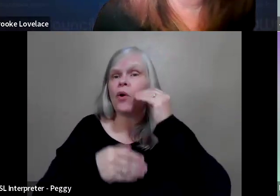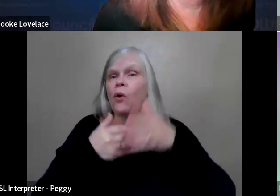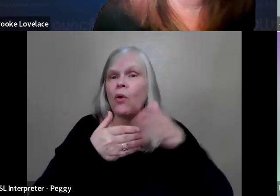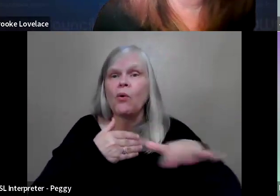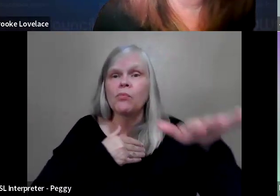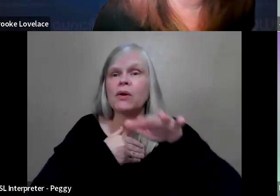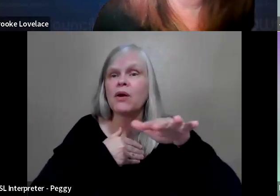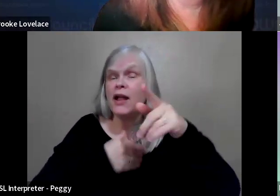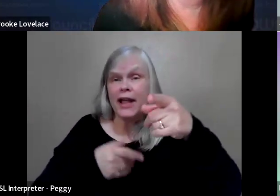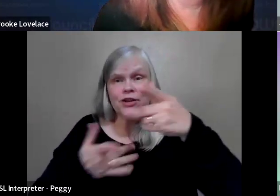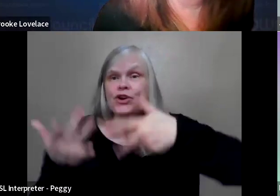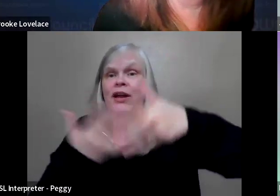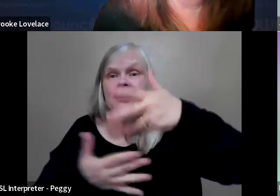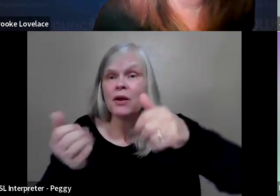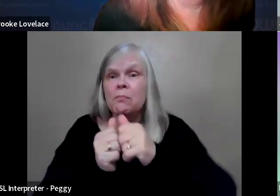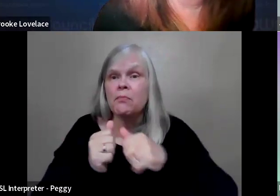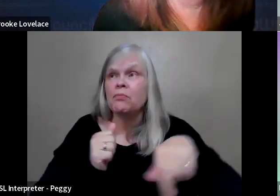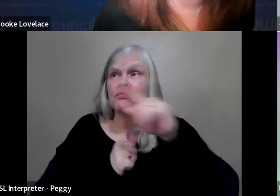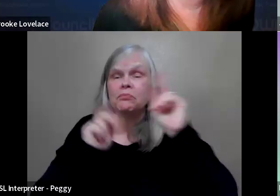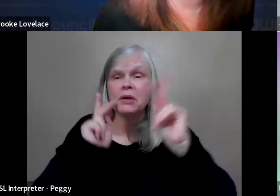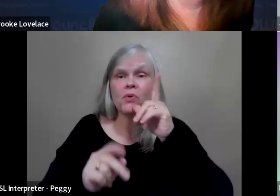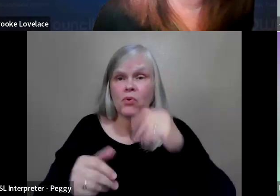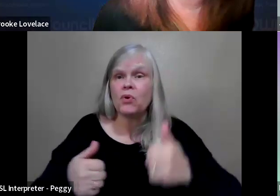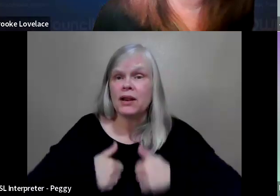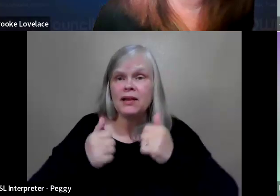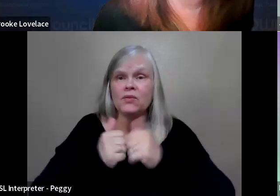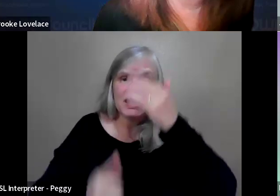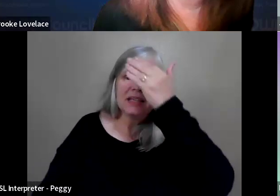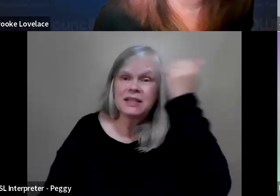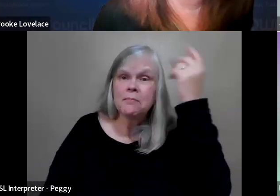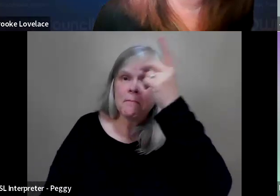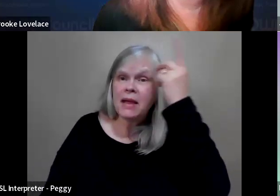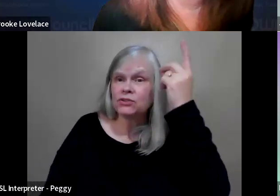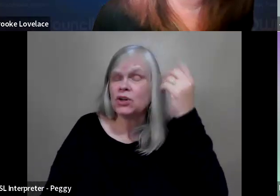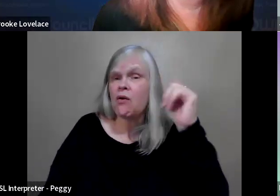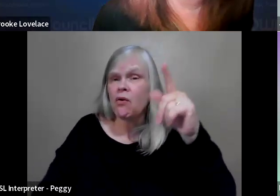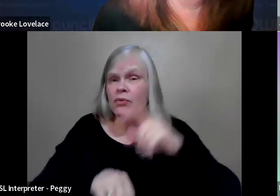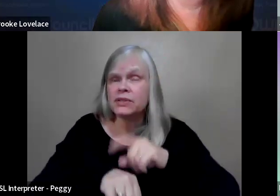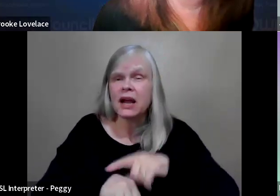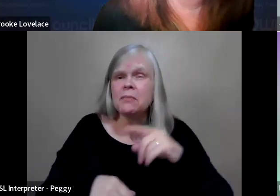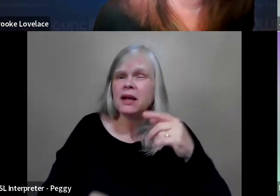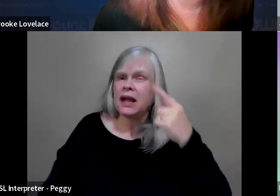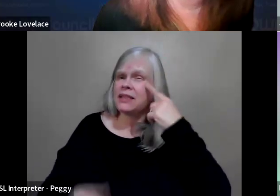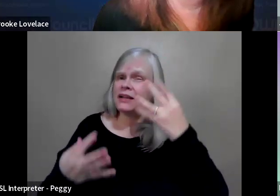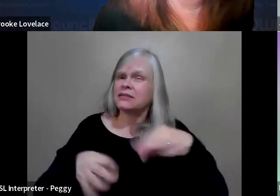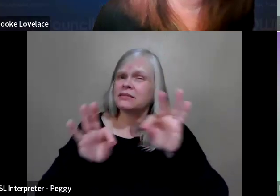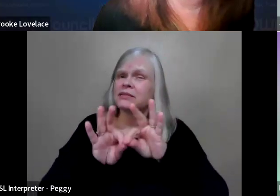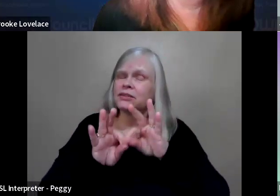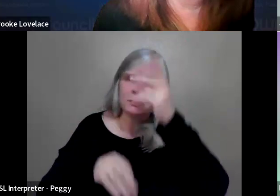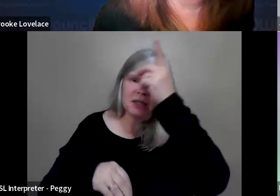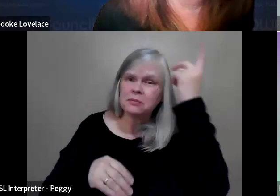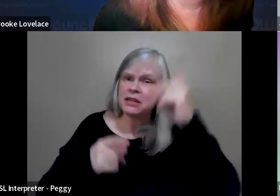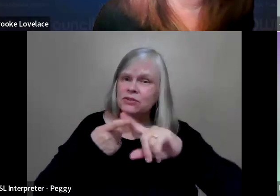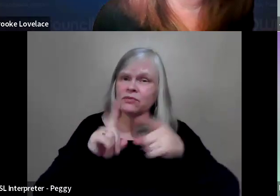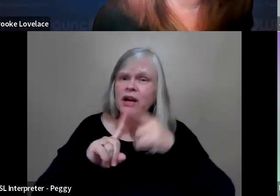again, we're interacting with those living with dementia all the time. So that is why we think it's so important to be a dementia friend and